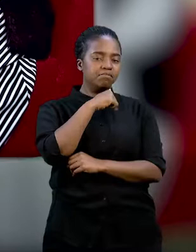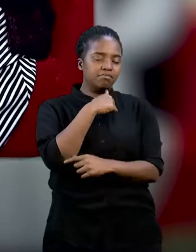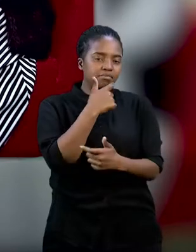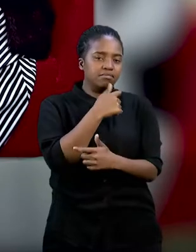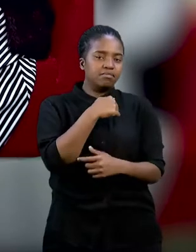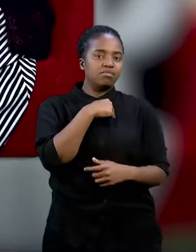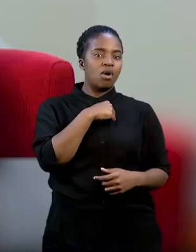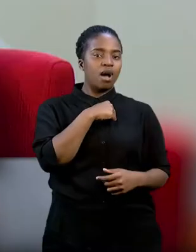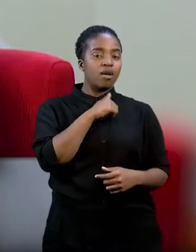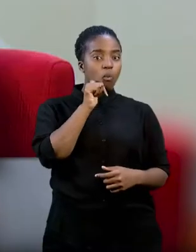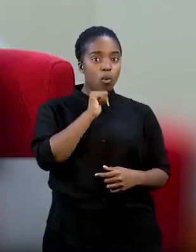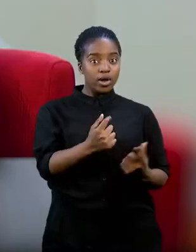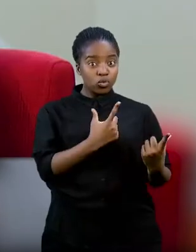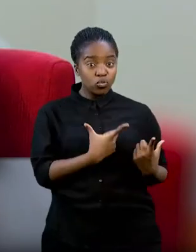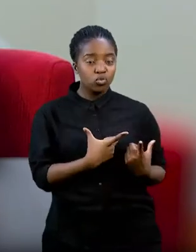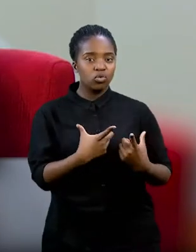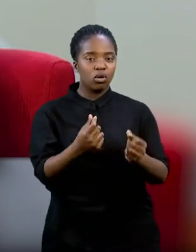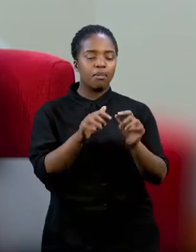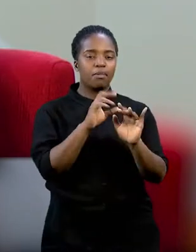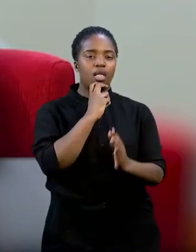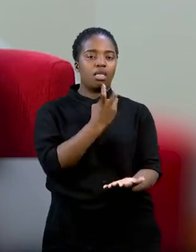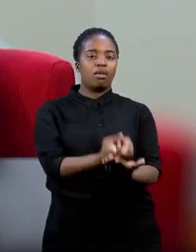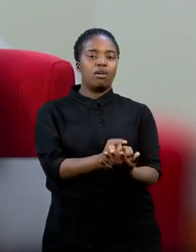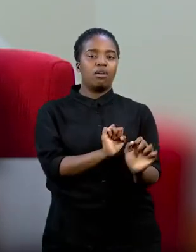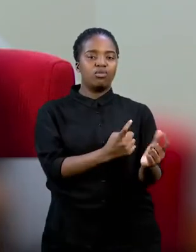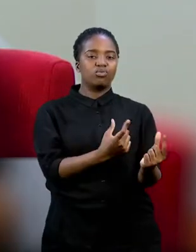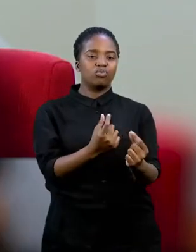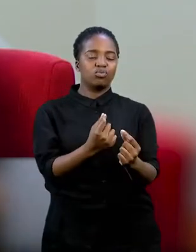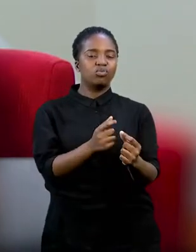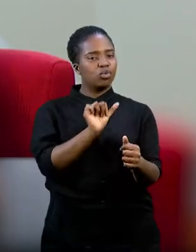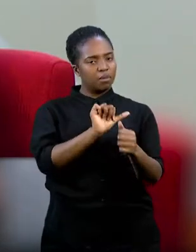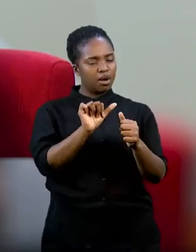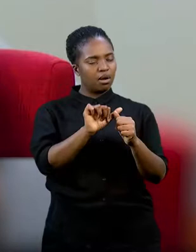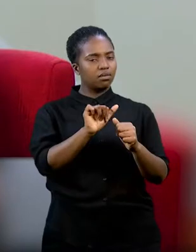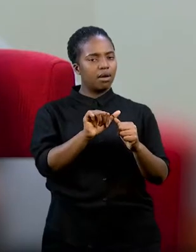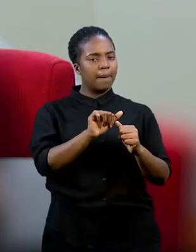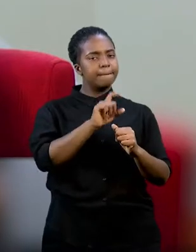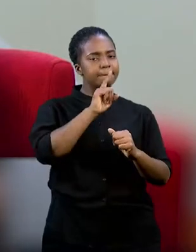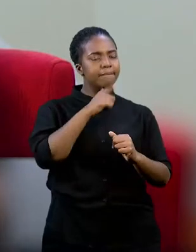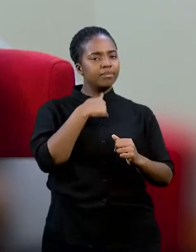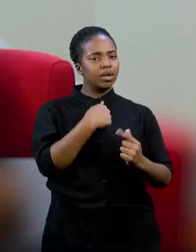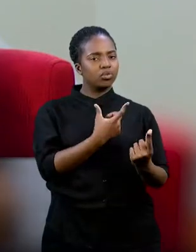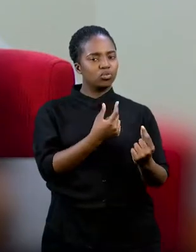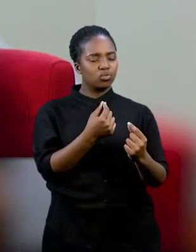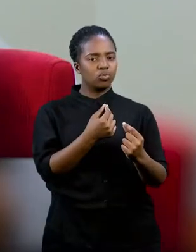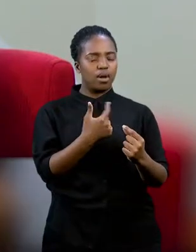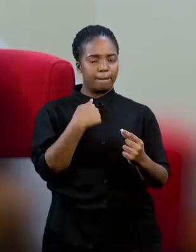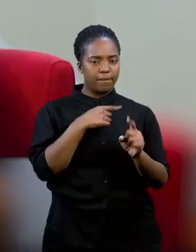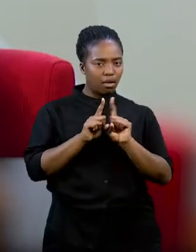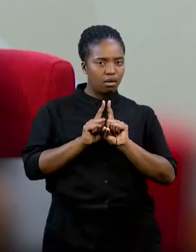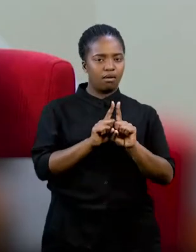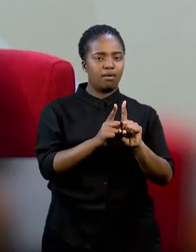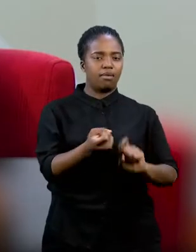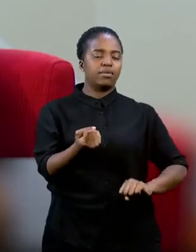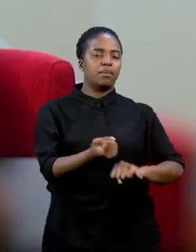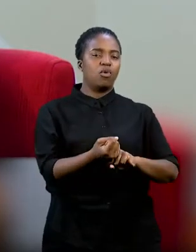a ba tshee. Ka le nna ne ke mo rutile gore a mogela ntho e nngwe le nngwe ba e bolela. A ke re bona ba tla go bona gore o e tsang. Gore ke ntho e le gore ha re wa tsamaya ke re ke tsamaya